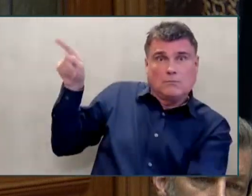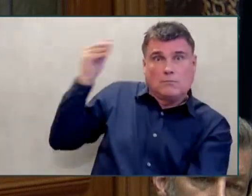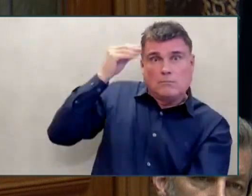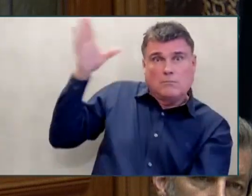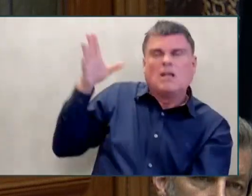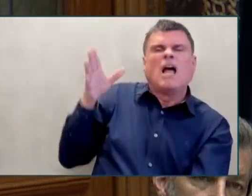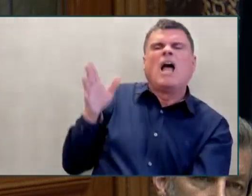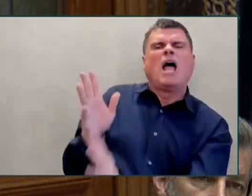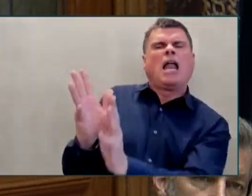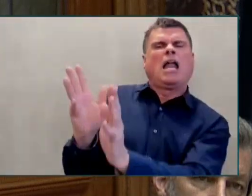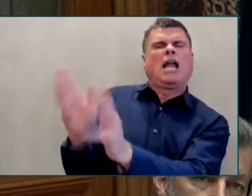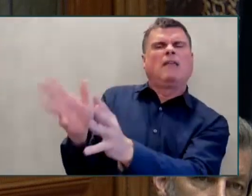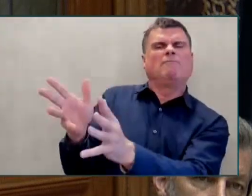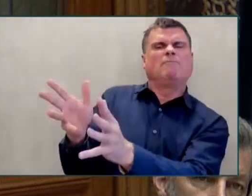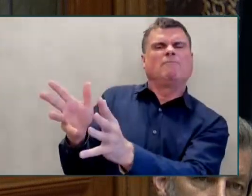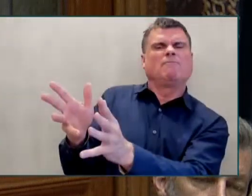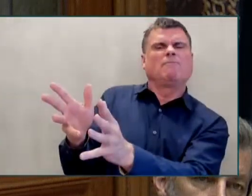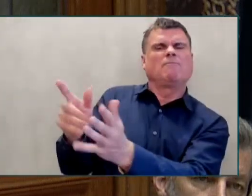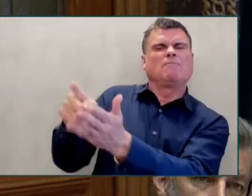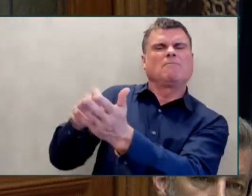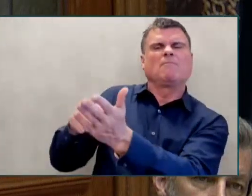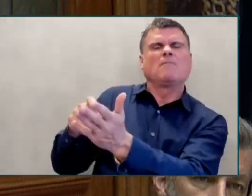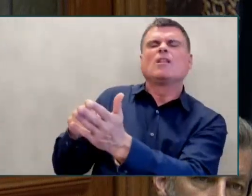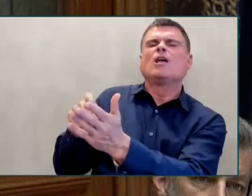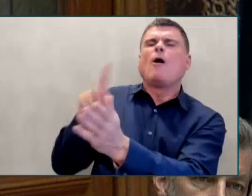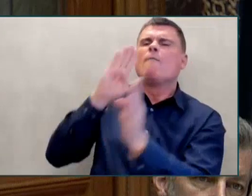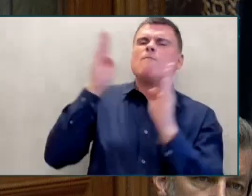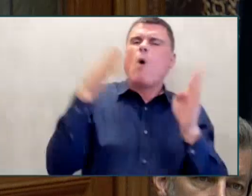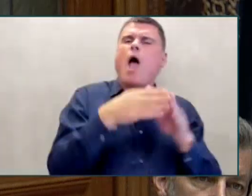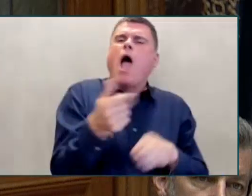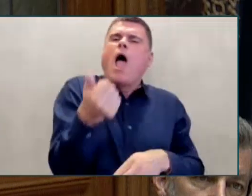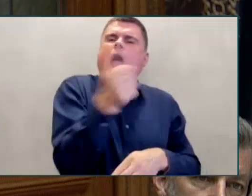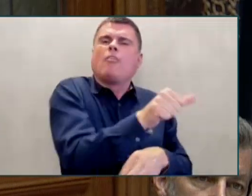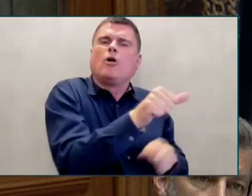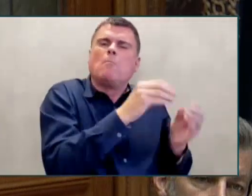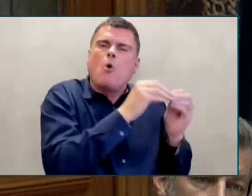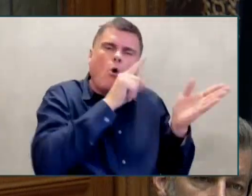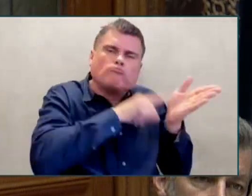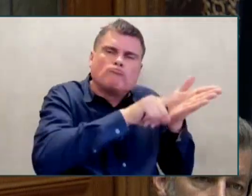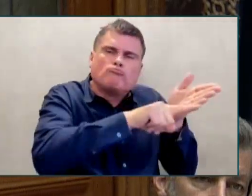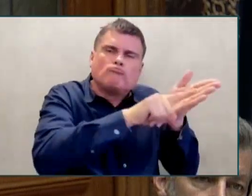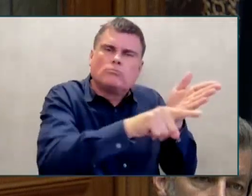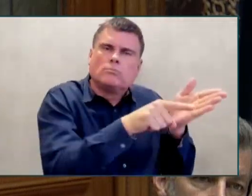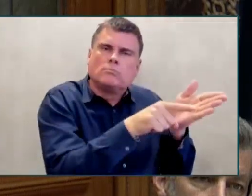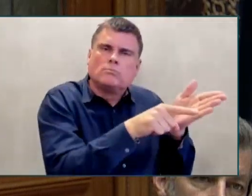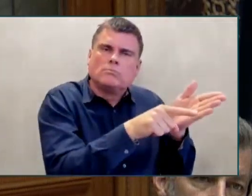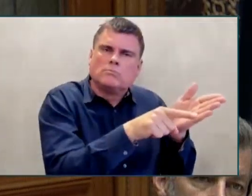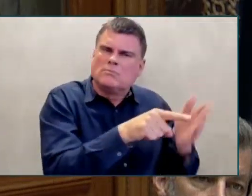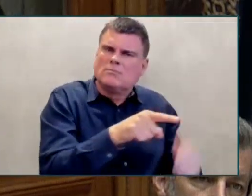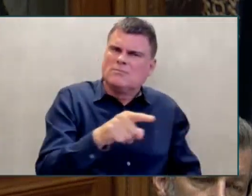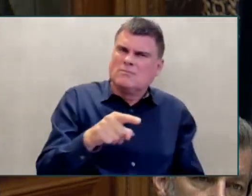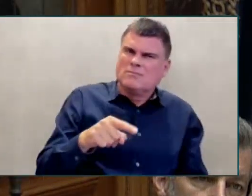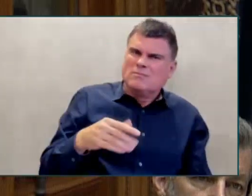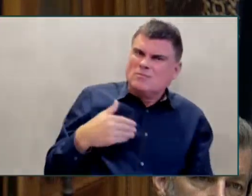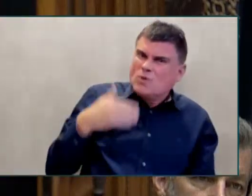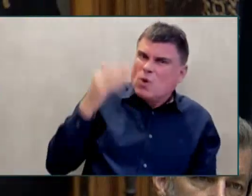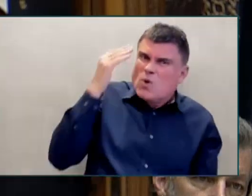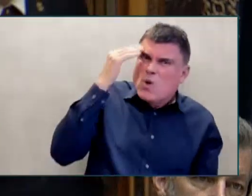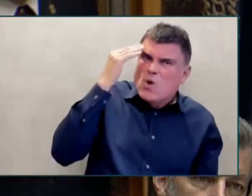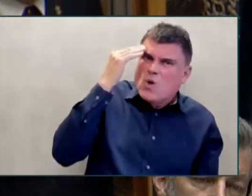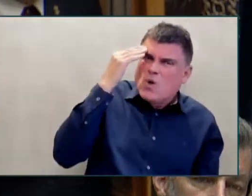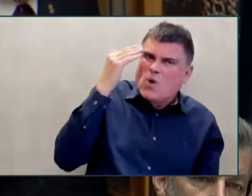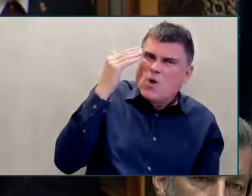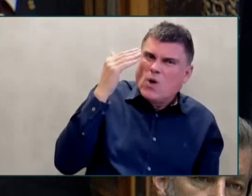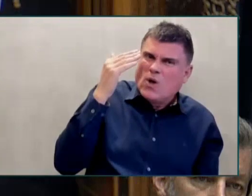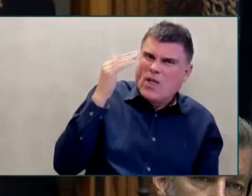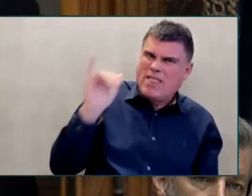that was brought in under the minority government, we know the lobbying that happened in this building.